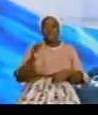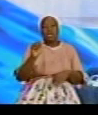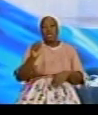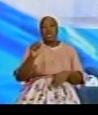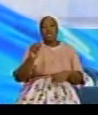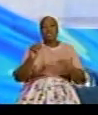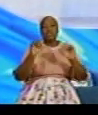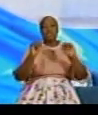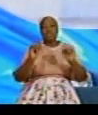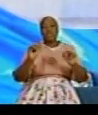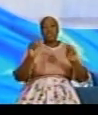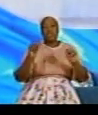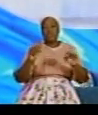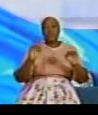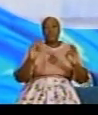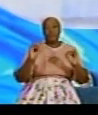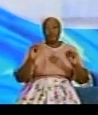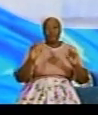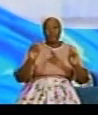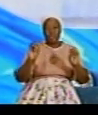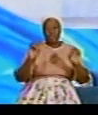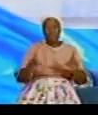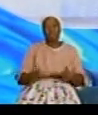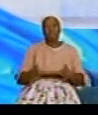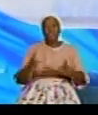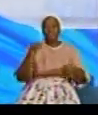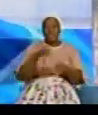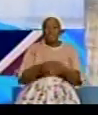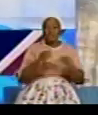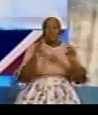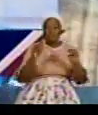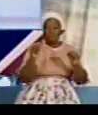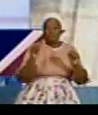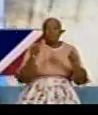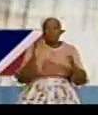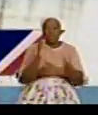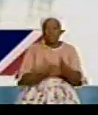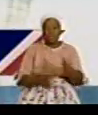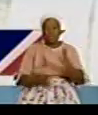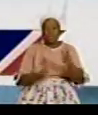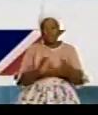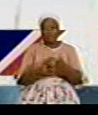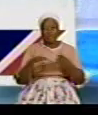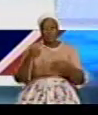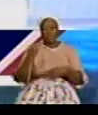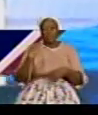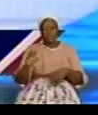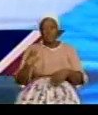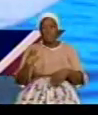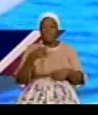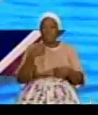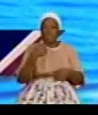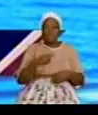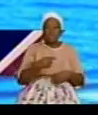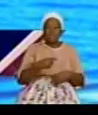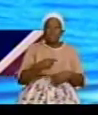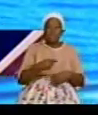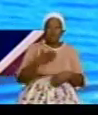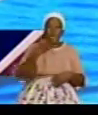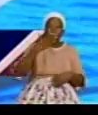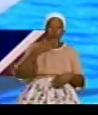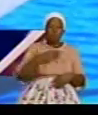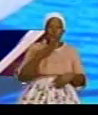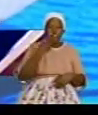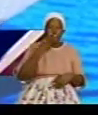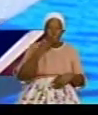In Matthew chapter 23, verse 15, it tells us, woe unto you, scribes and